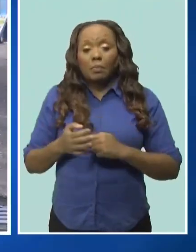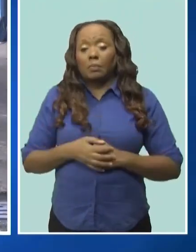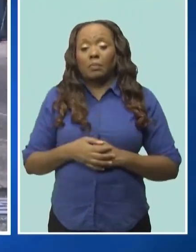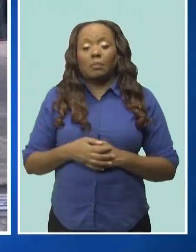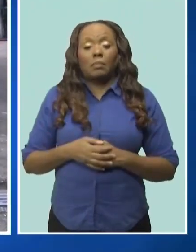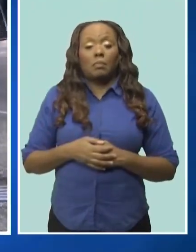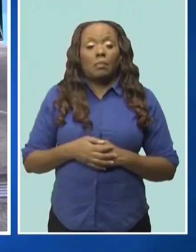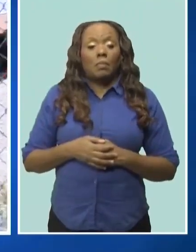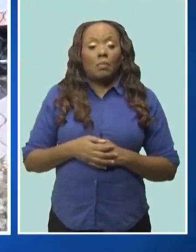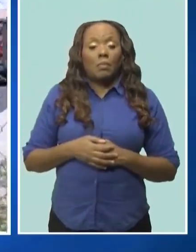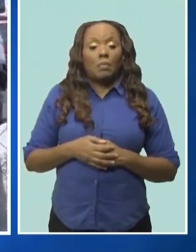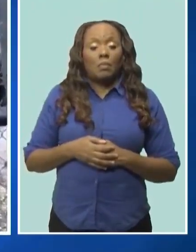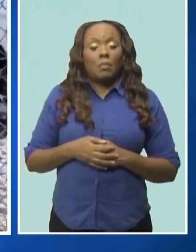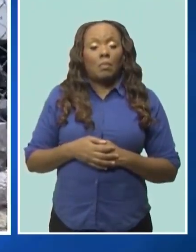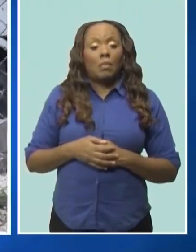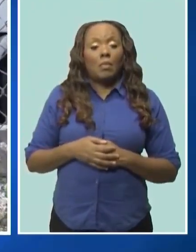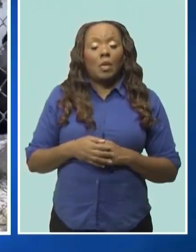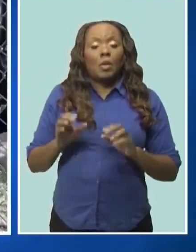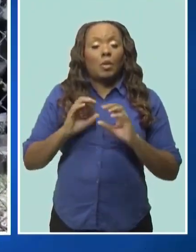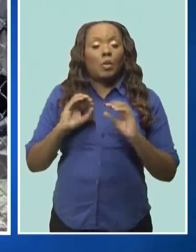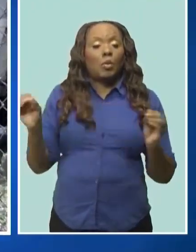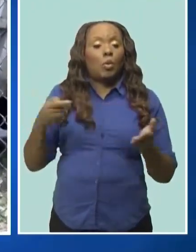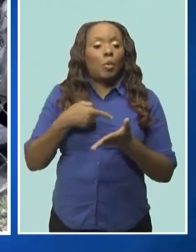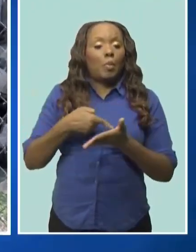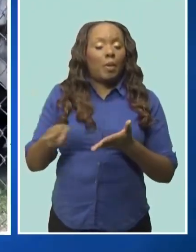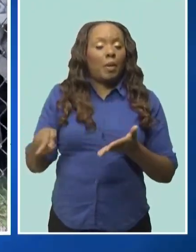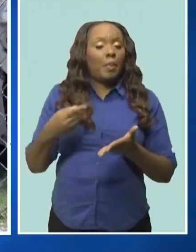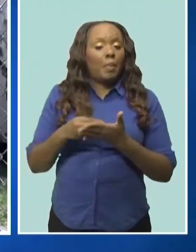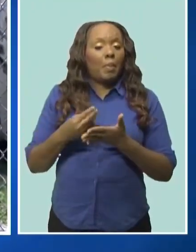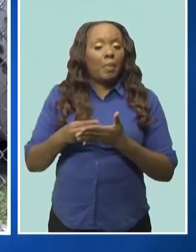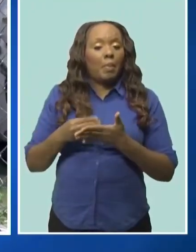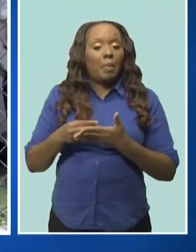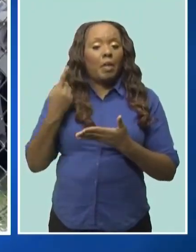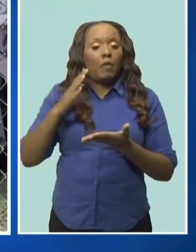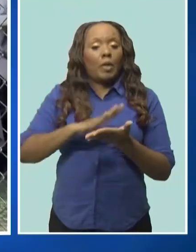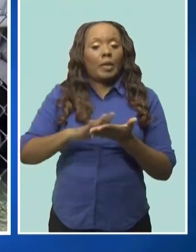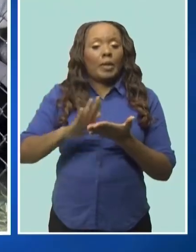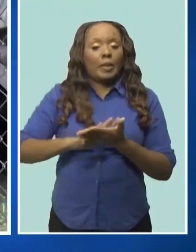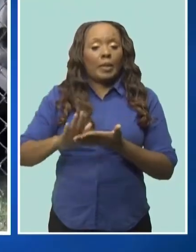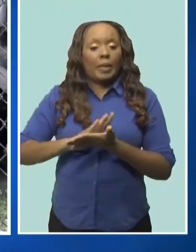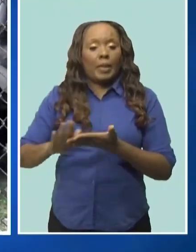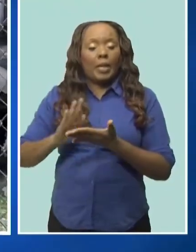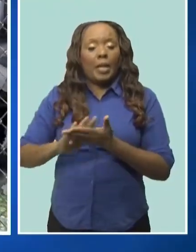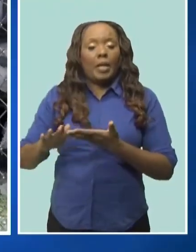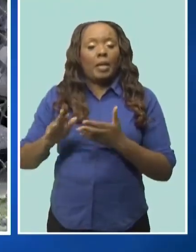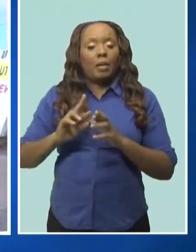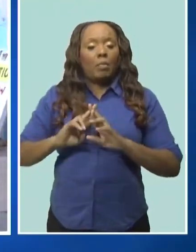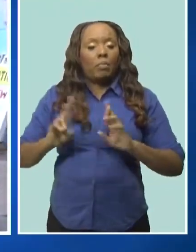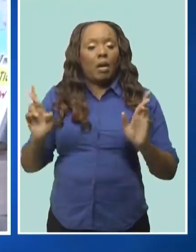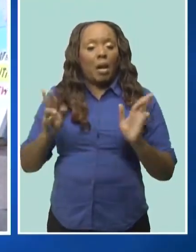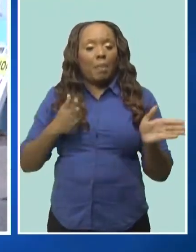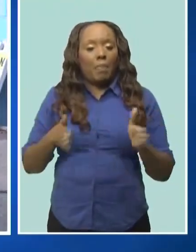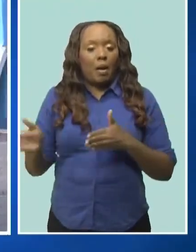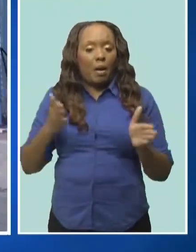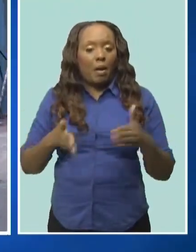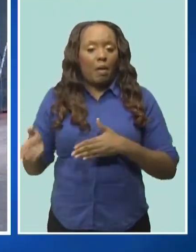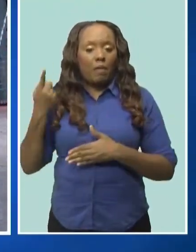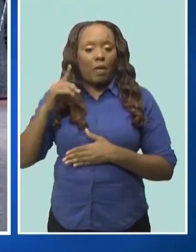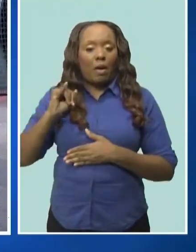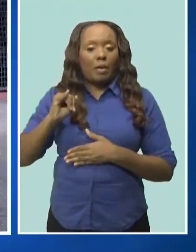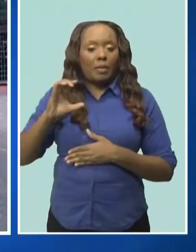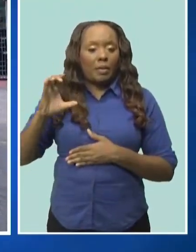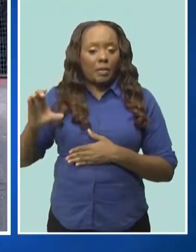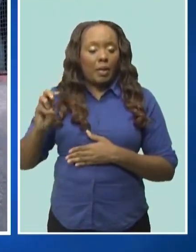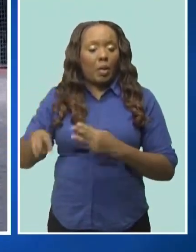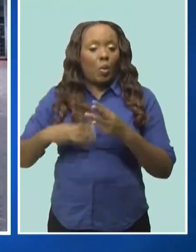non-payment of an incentive for an island-wide cleanup in preparation for the ICC Cricket World Cup, as well as promised